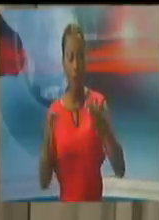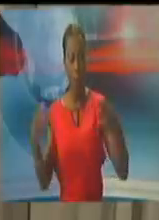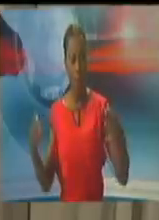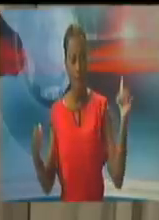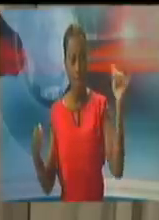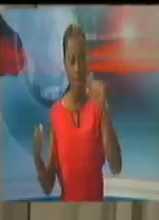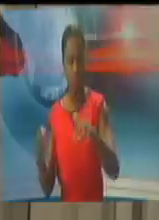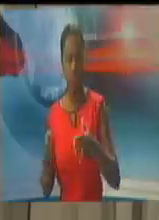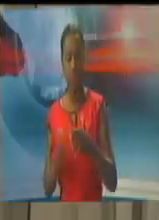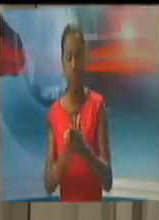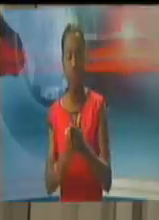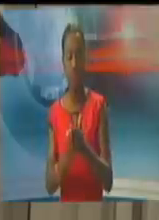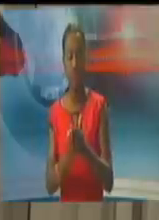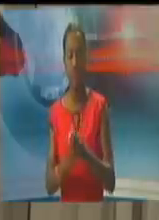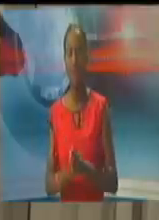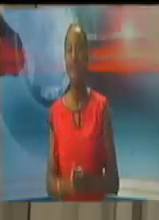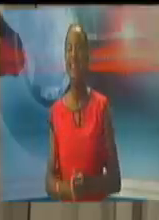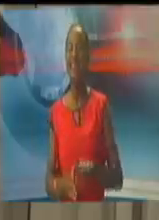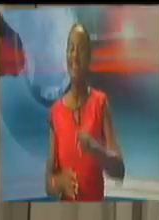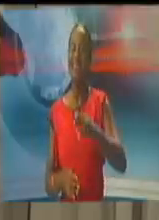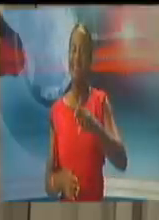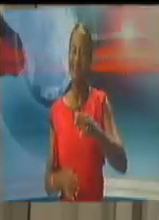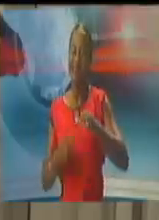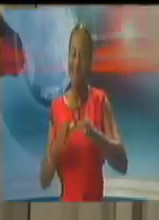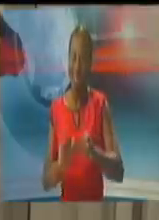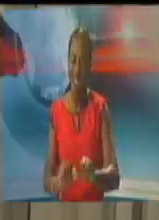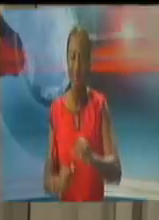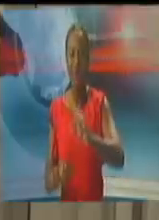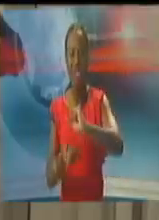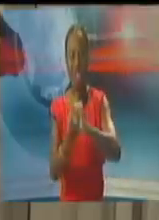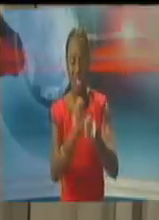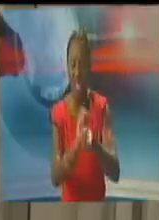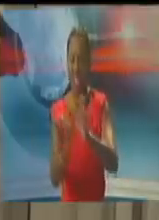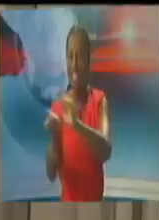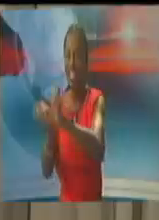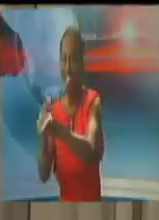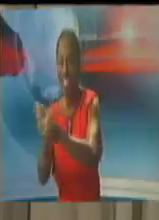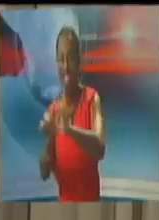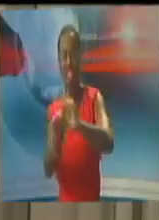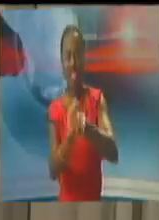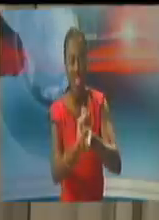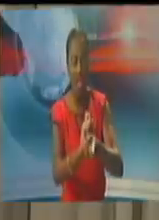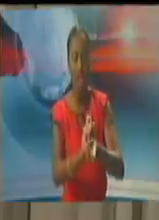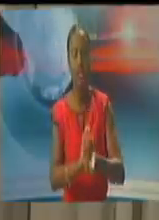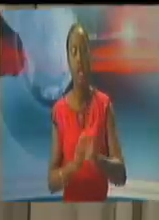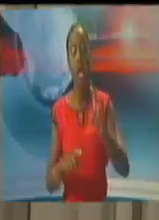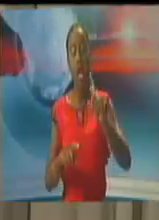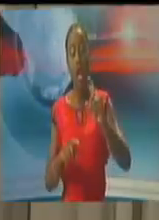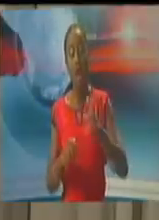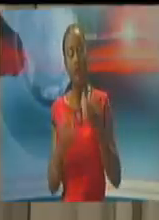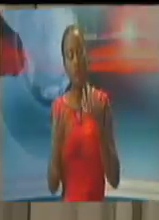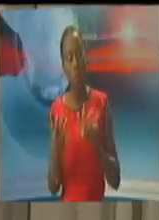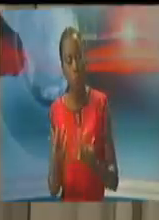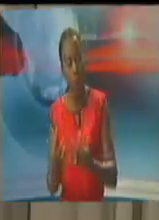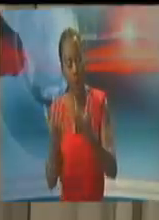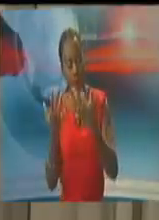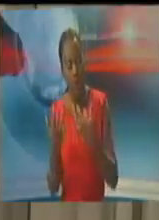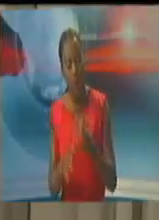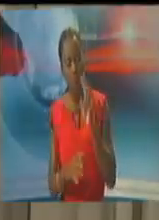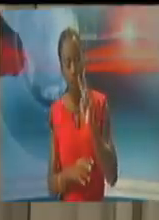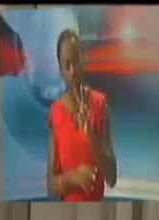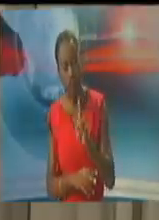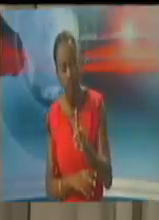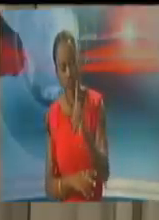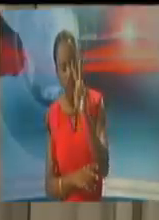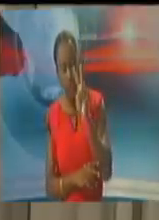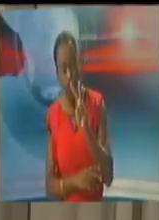since March 12th. It continues to be that way. We at the cabinet level will continue to assess the situation, but you can see what's